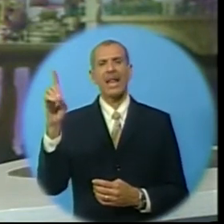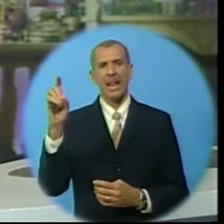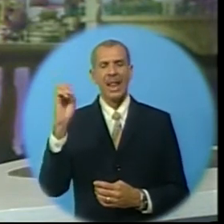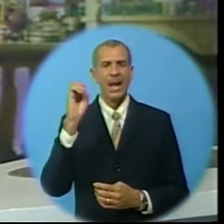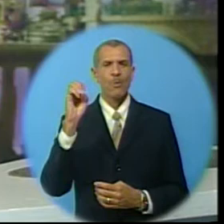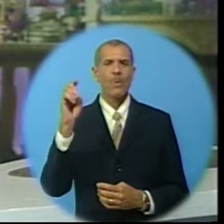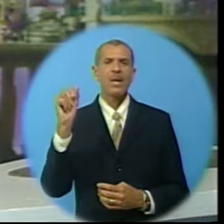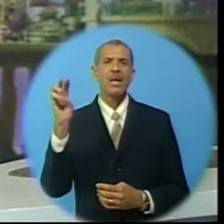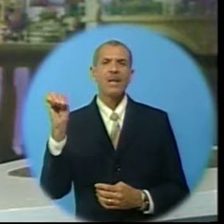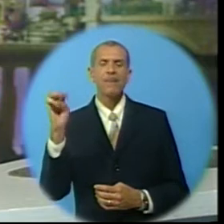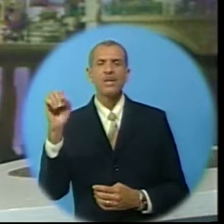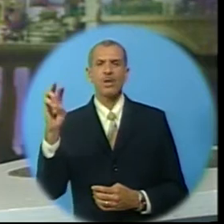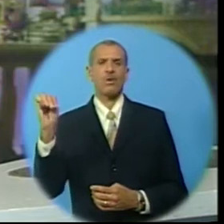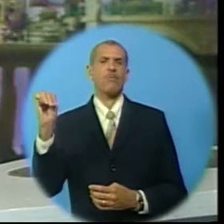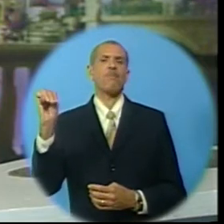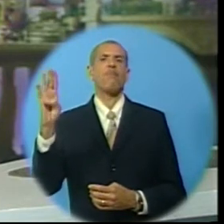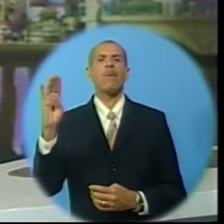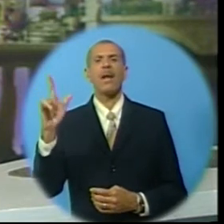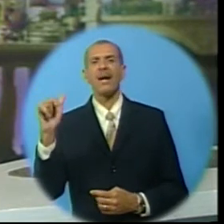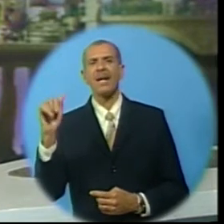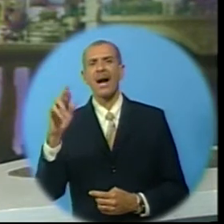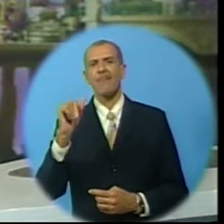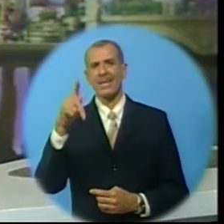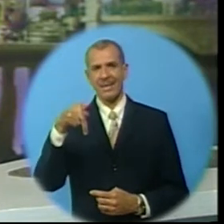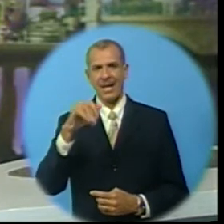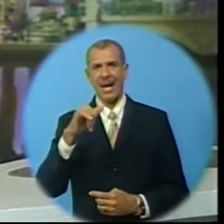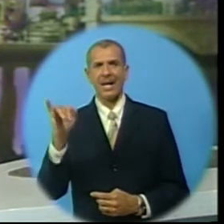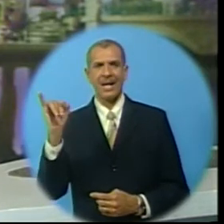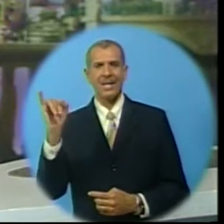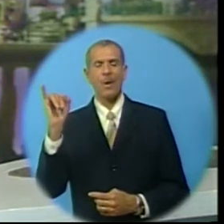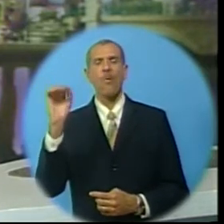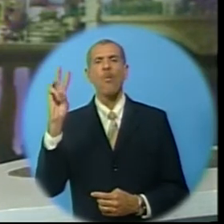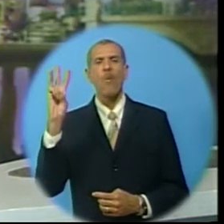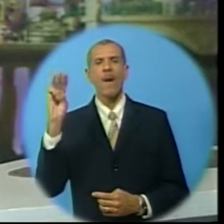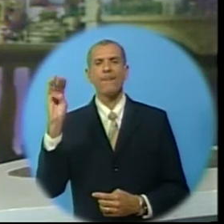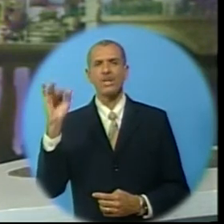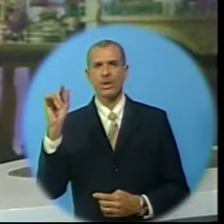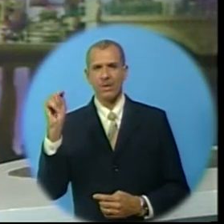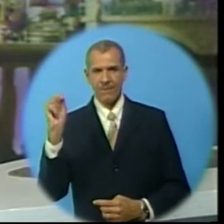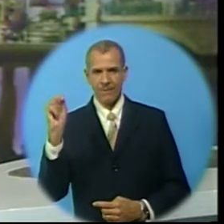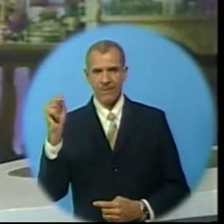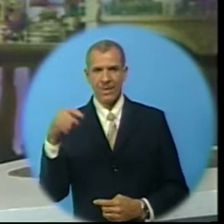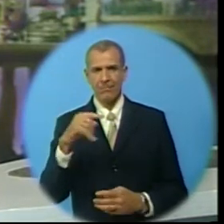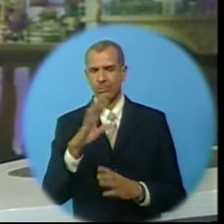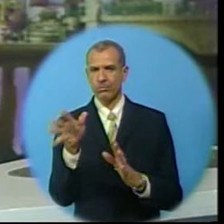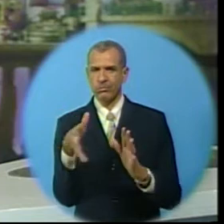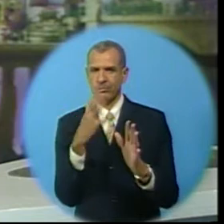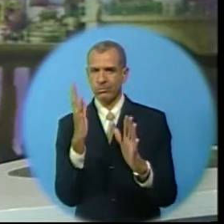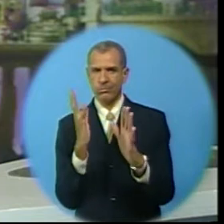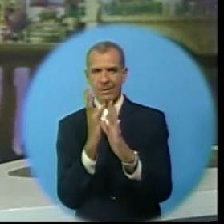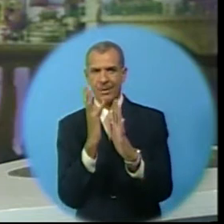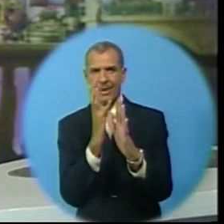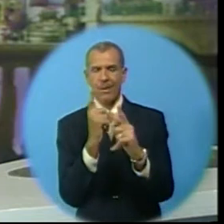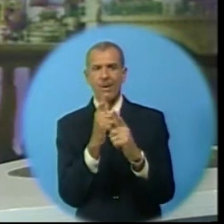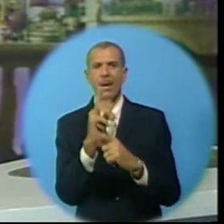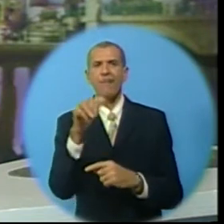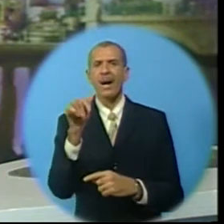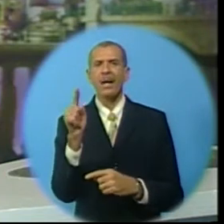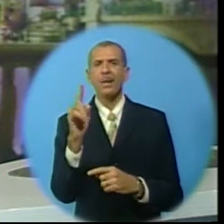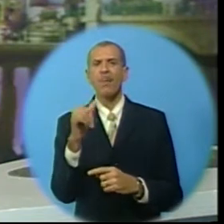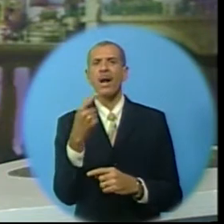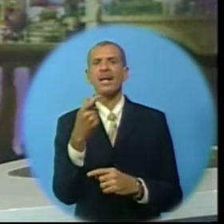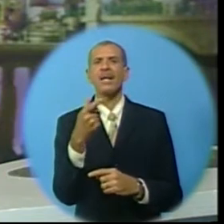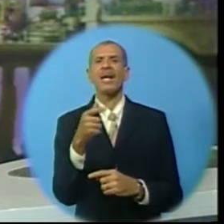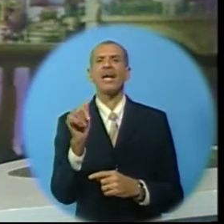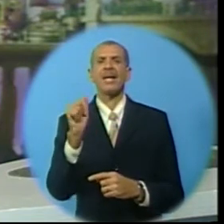Edwin, Mr. Blood, RPB, and Ian Webster. The order of appearance for the Party Monarch competition